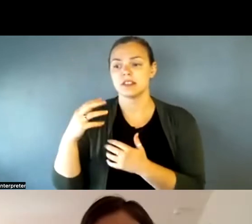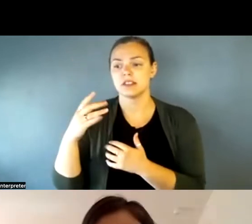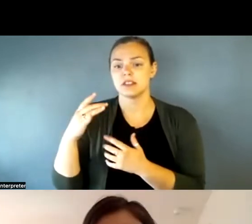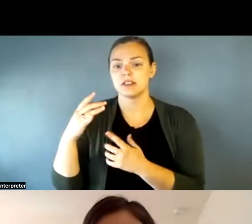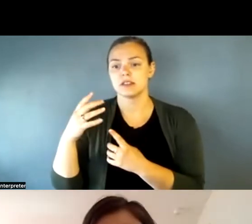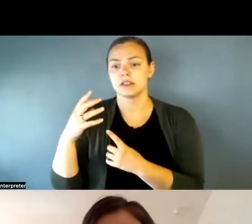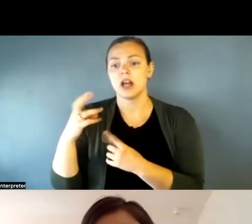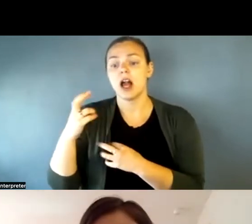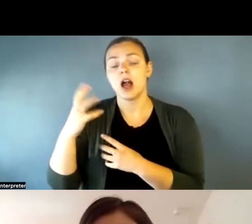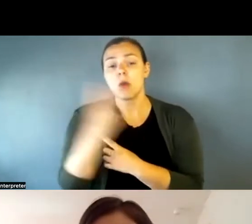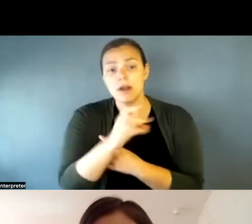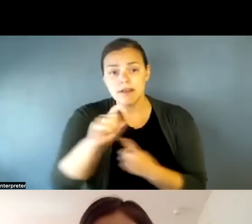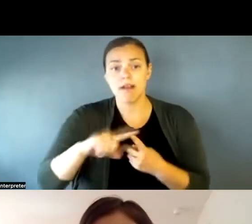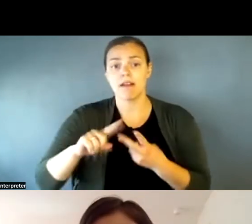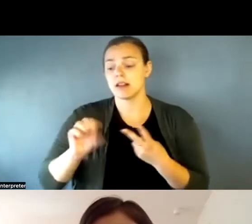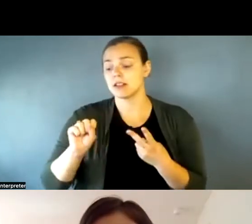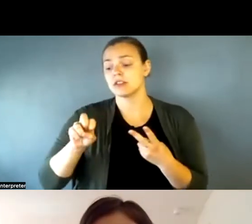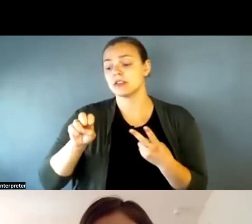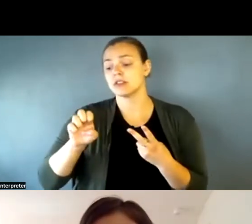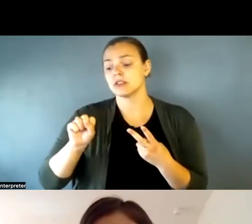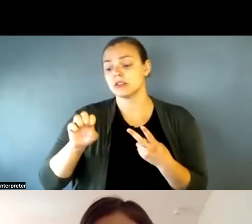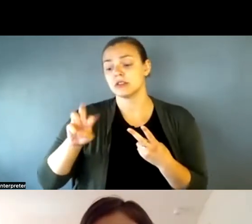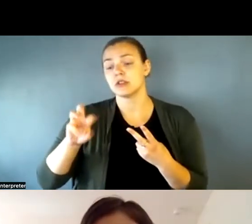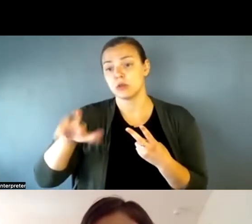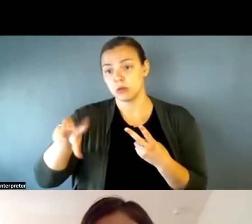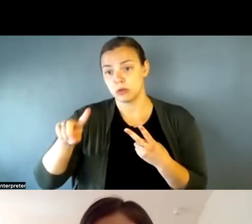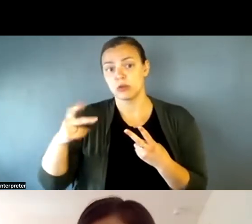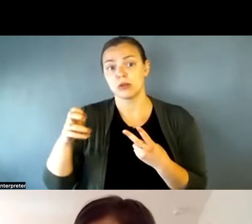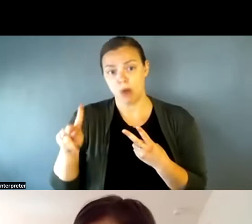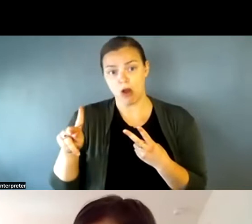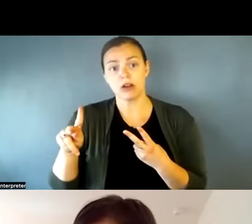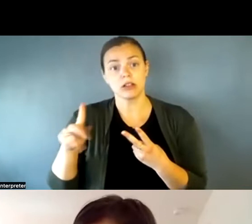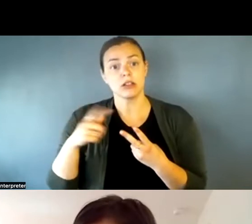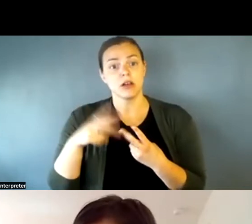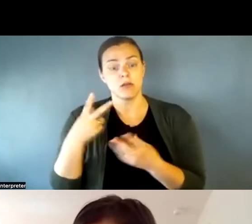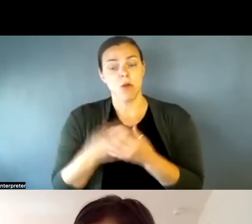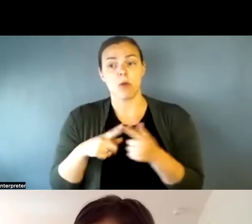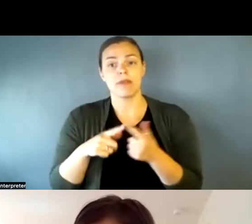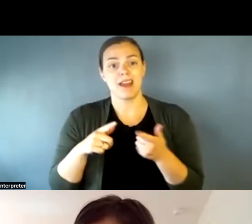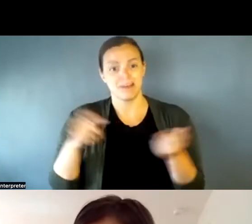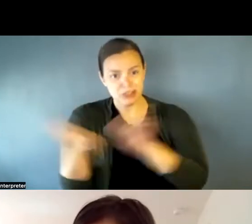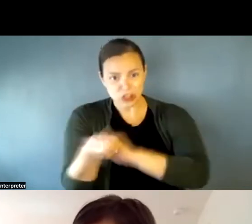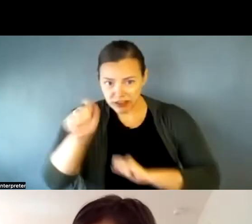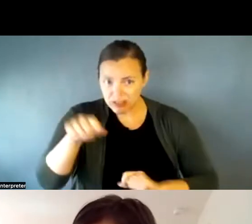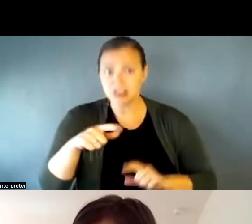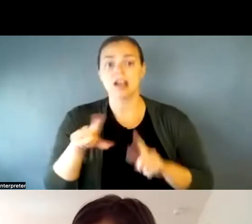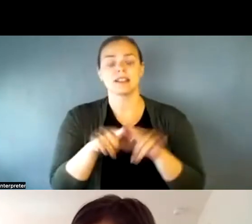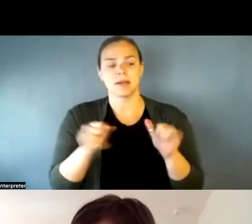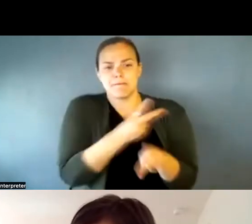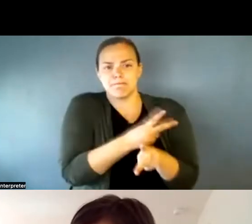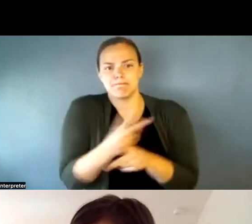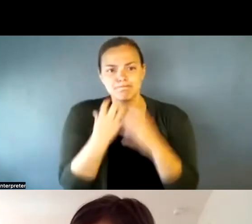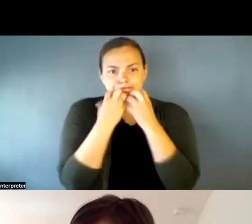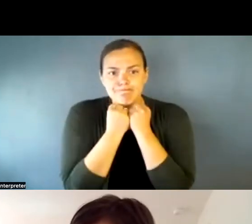They're obviously landscapes that are transformed to some extent, but they are landscapes that maybe give us, more